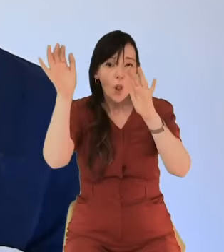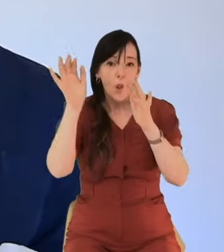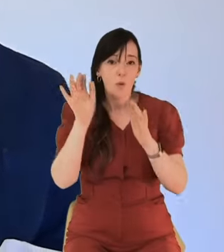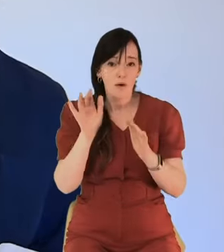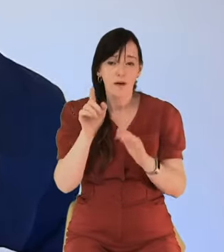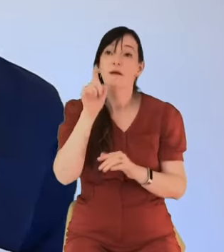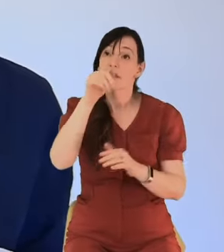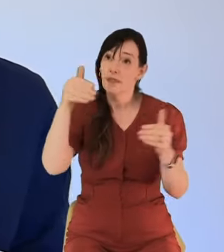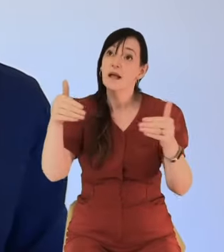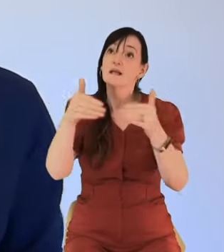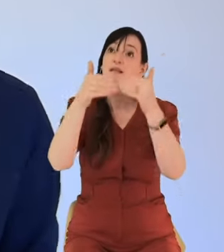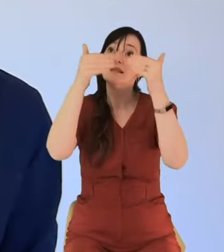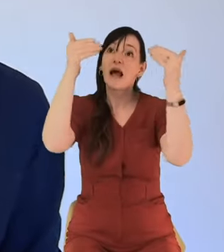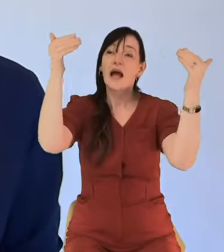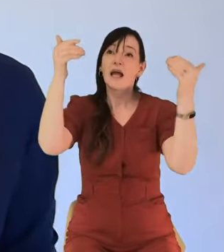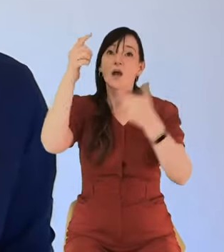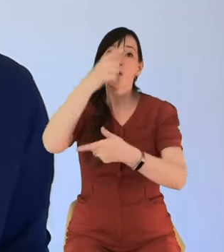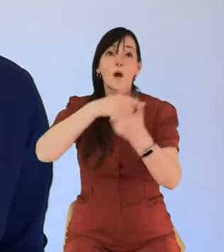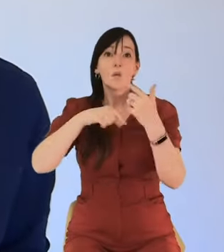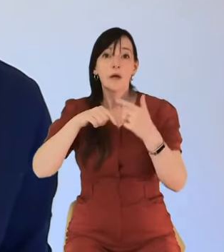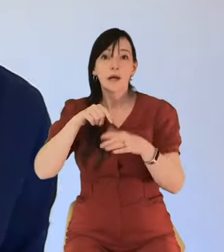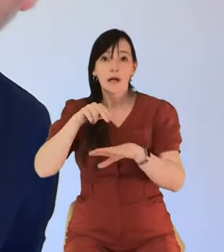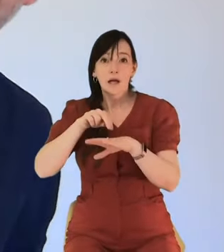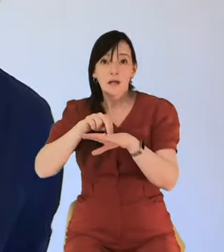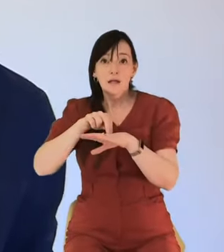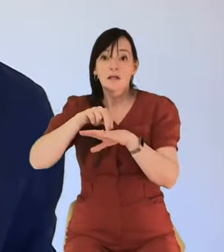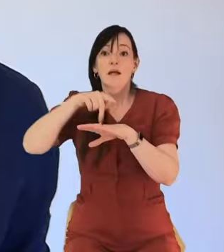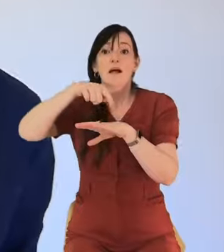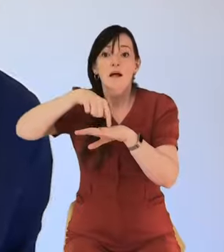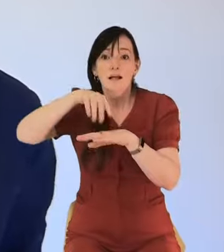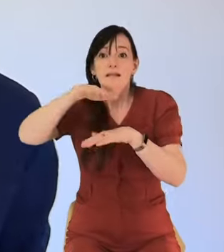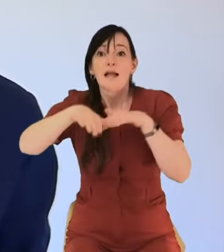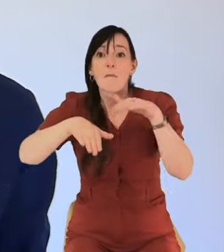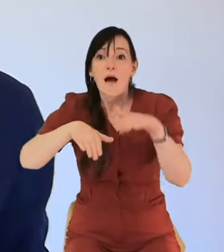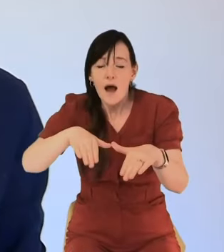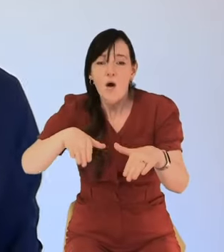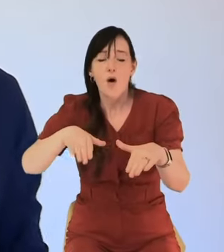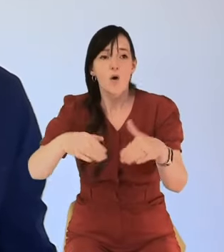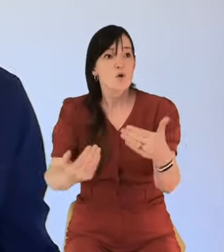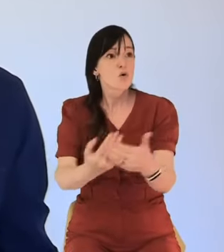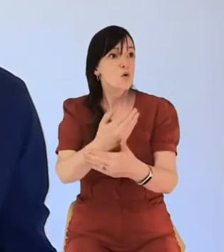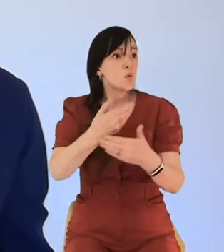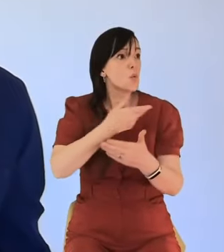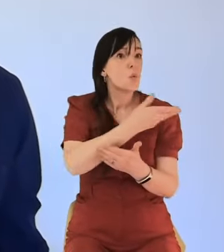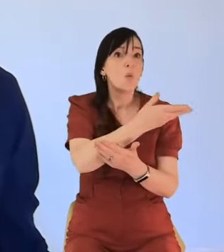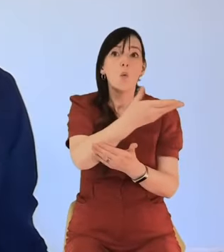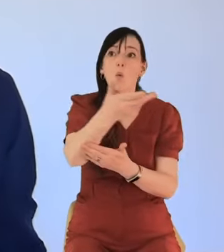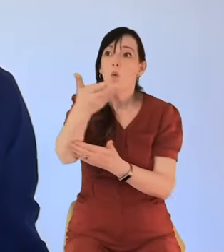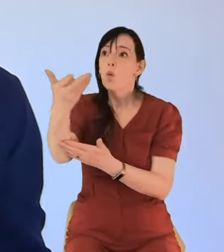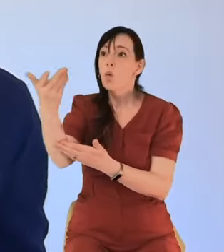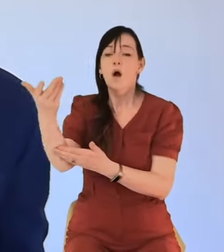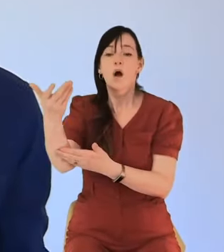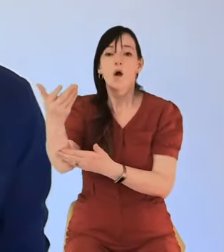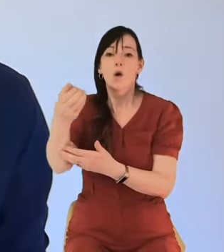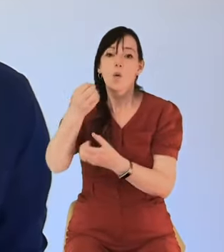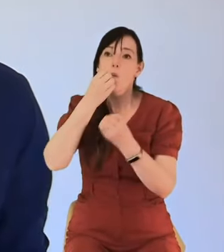And there'll be a day when we step out into the light of a world made new and marvel at what